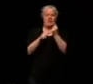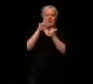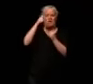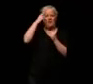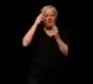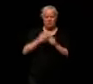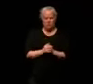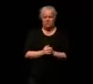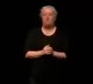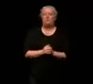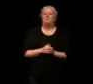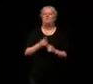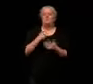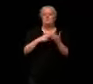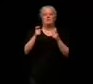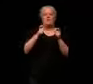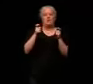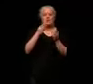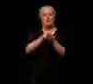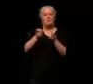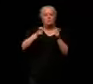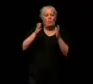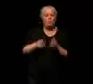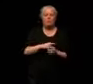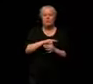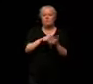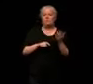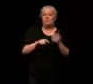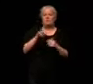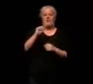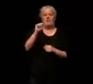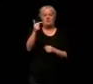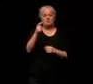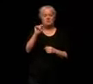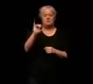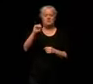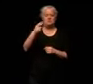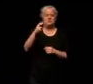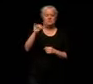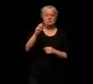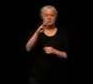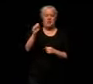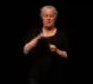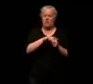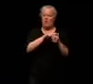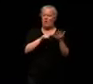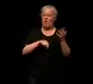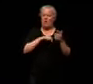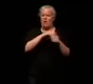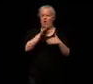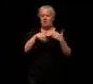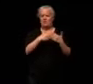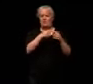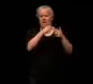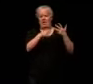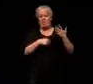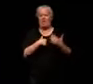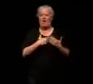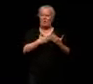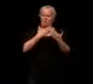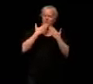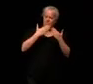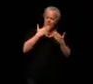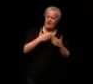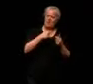James, Comptroller DiNapoli and all of our state and federal elected officials and officers. I thank you